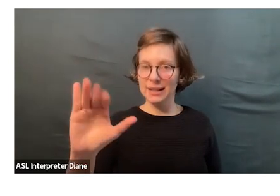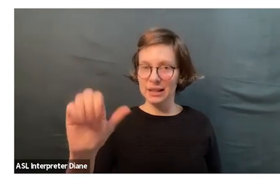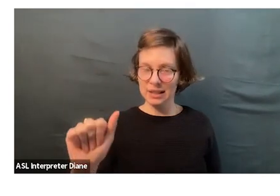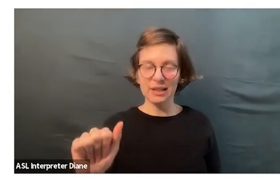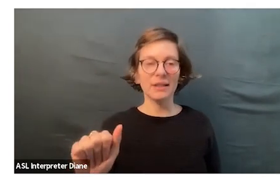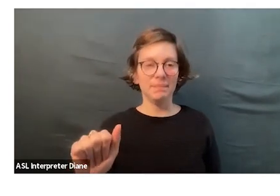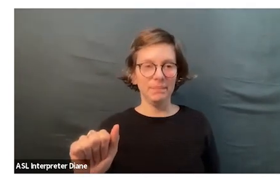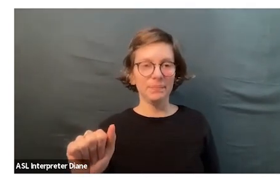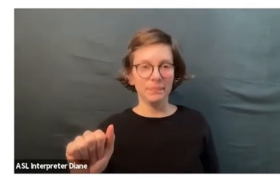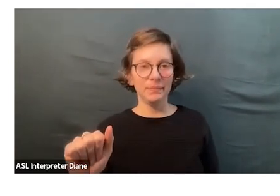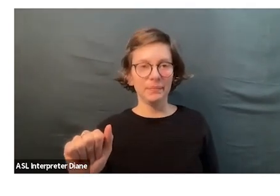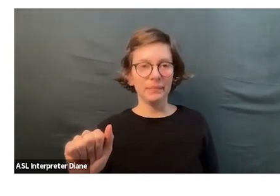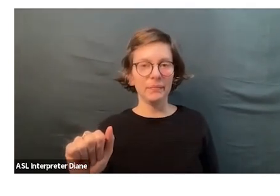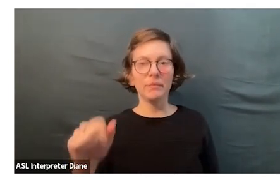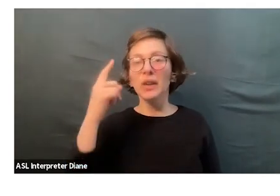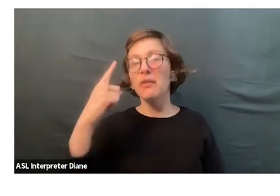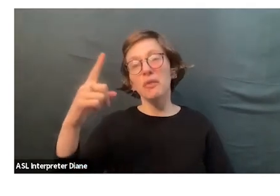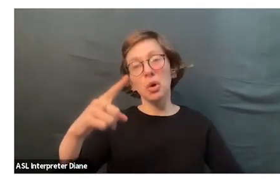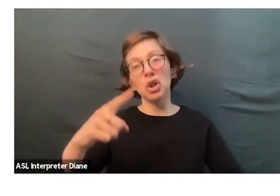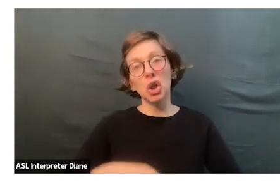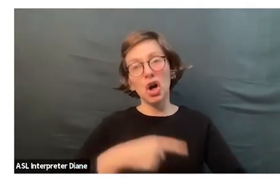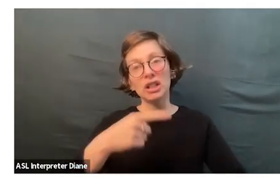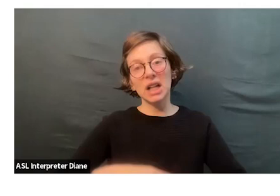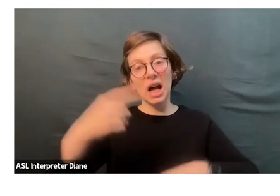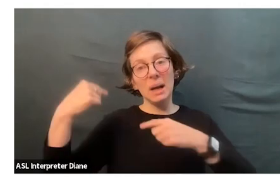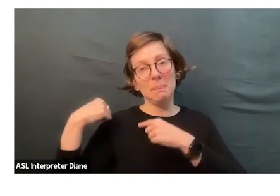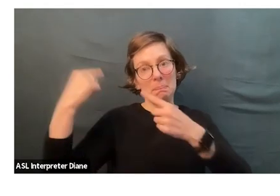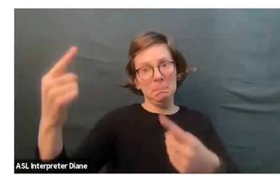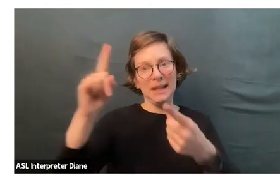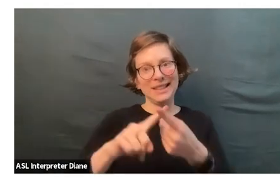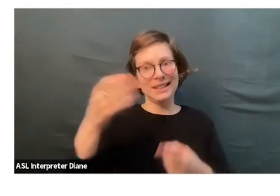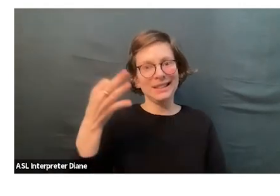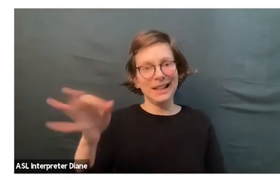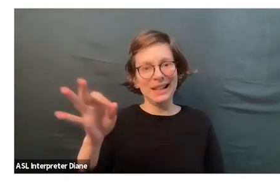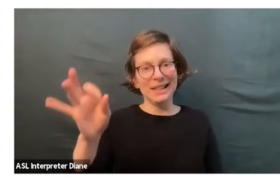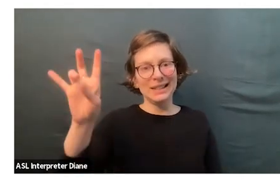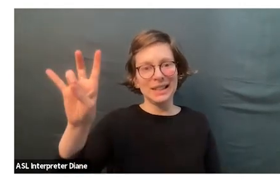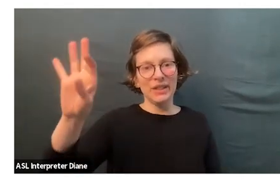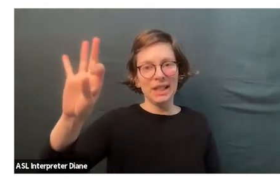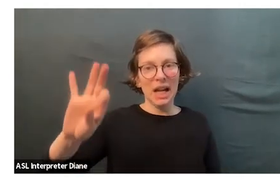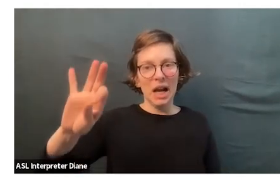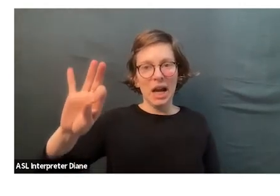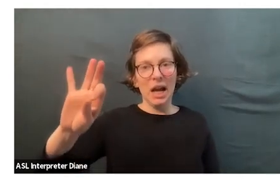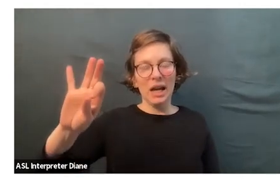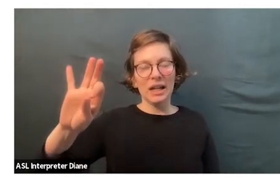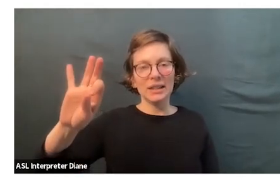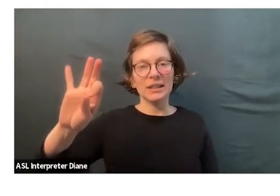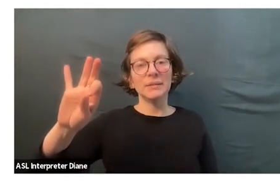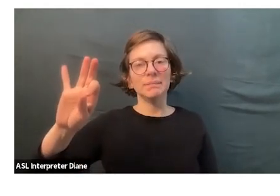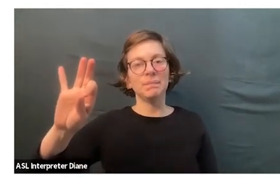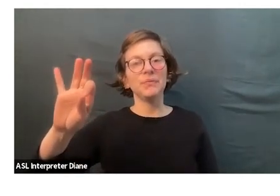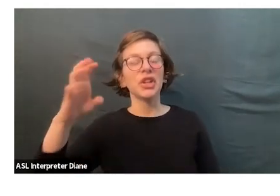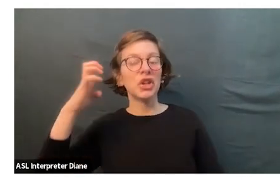literatures, philosophies, laws, and civilizations of mostly Asian societies, but not exclusively, especially ancient ones.